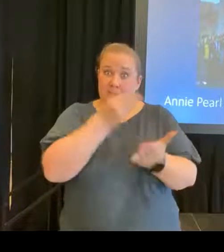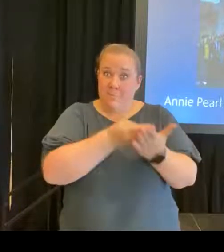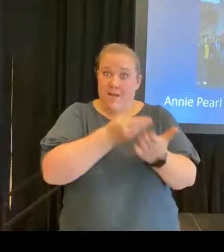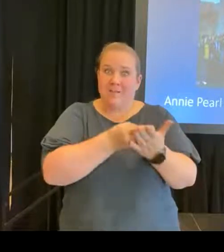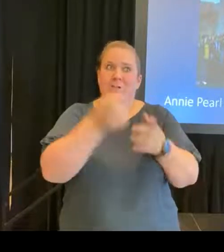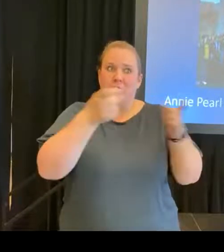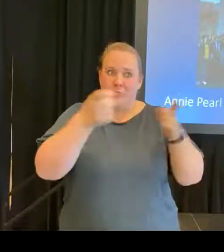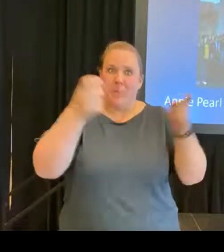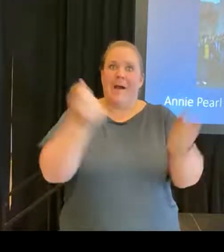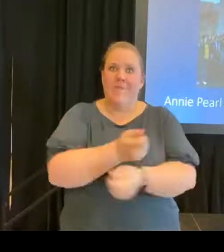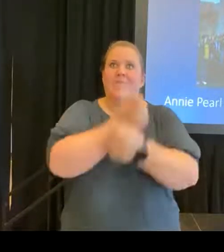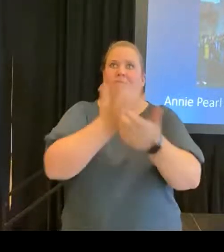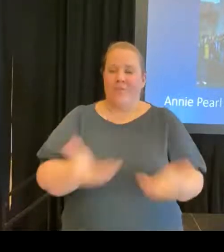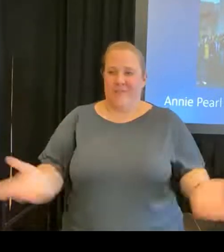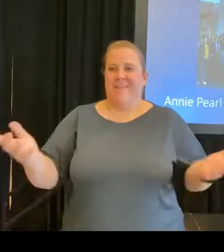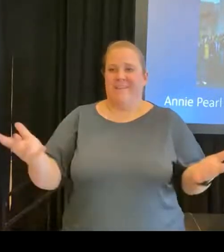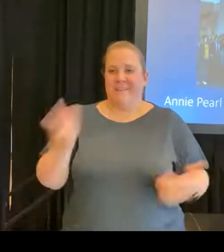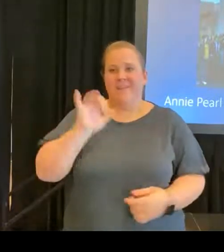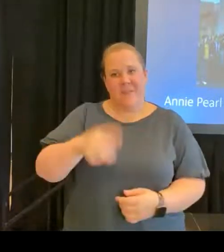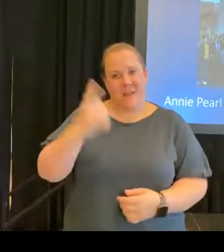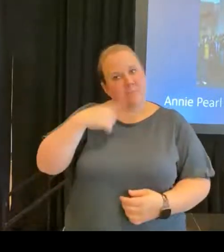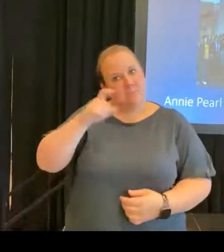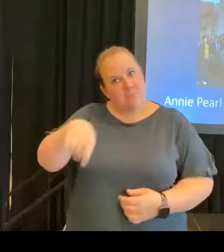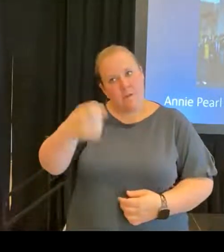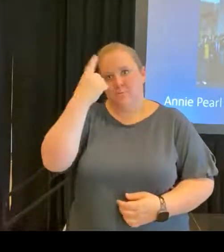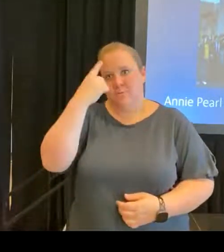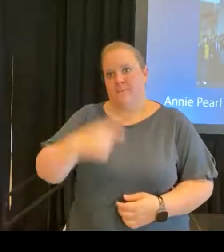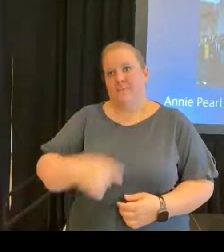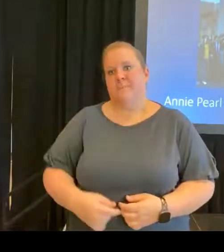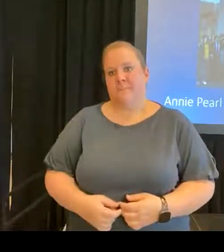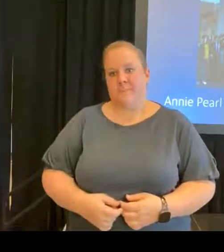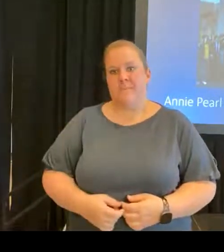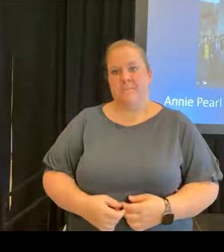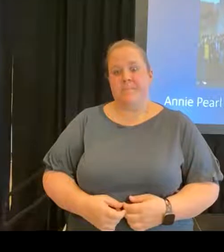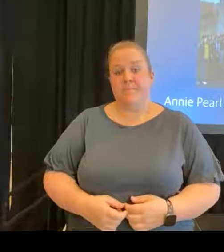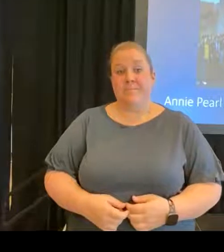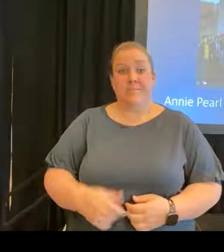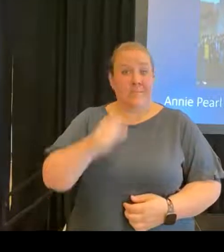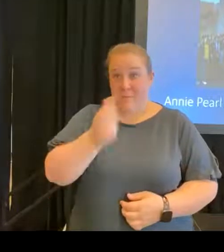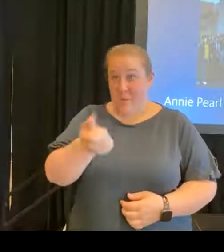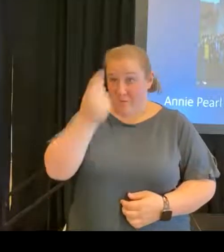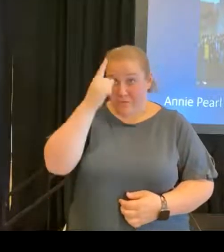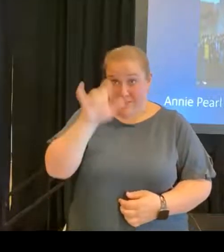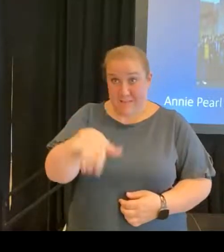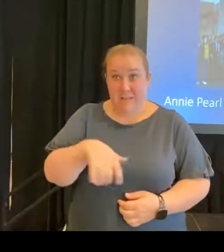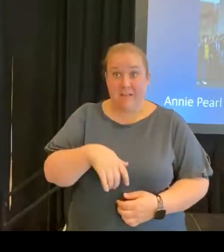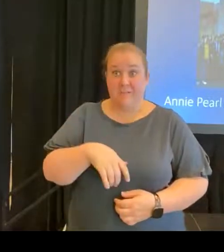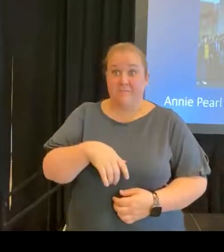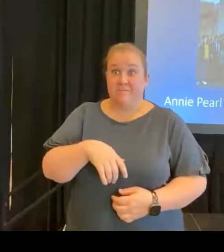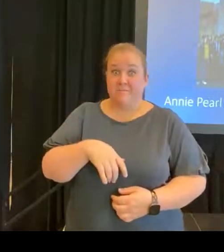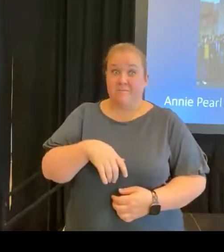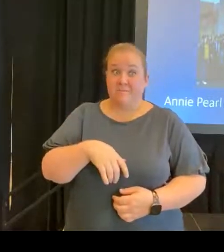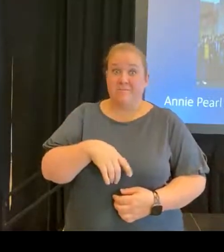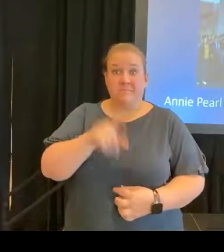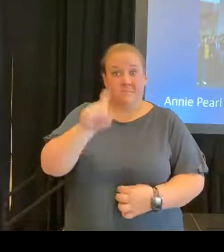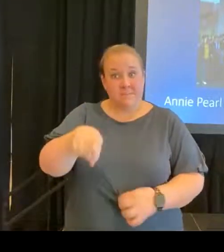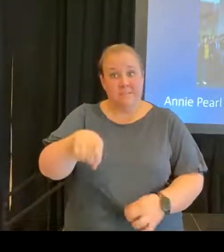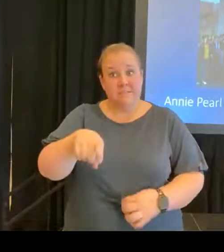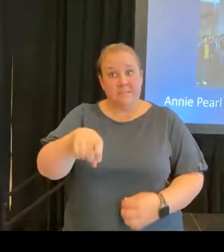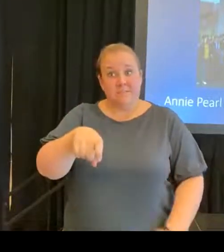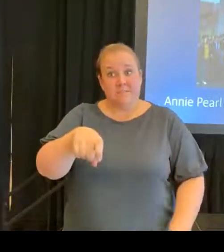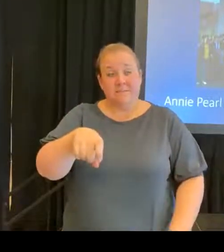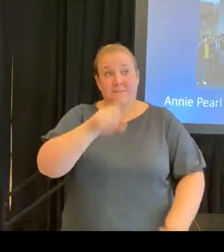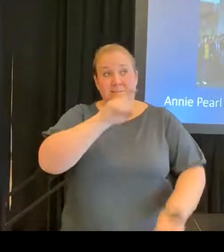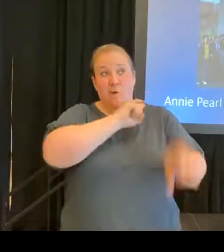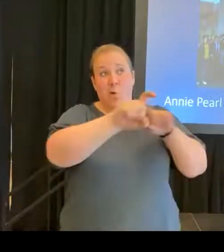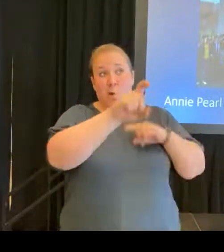control everything. Like, that's something you have to understand. And if you don't understand it, you don't understand that you need to call your